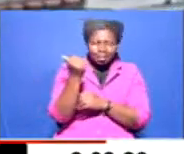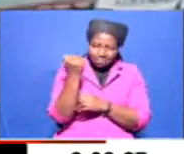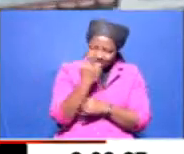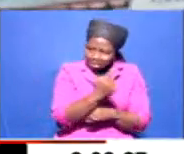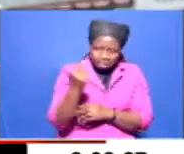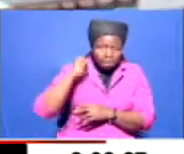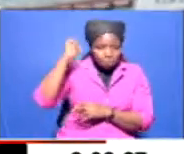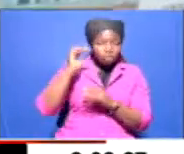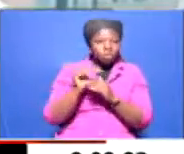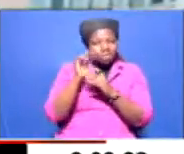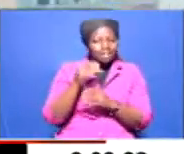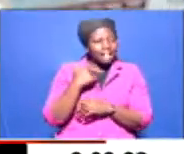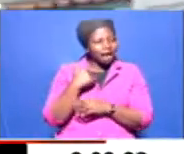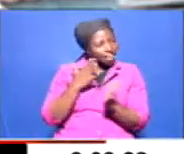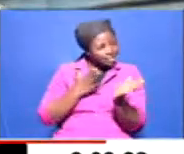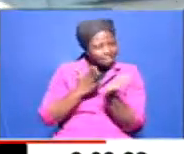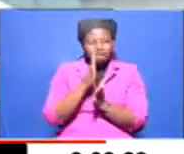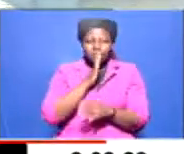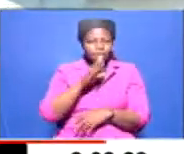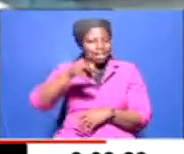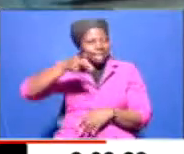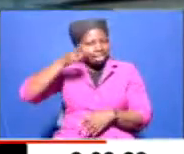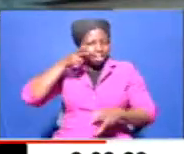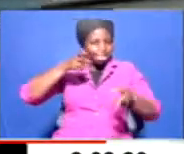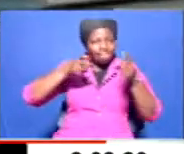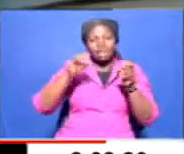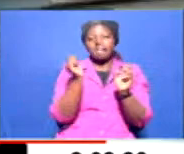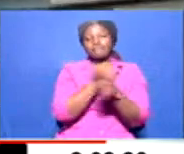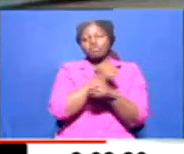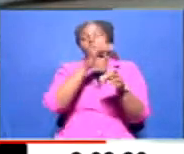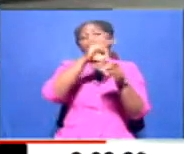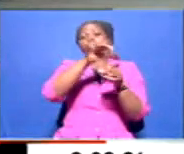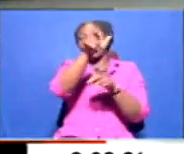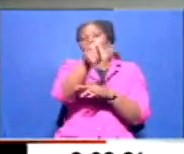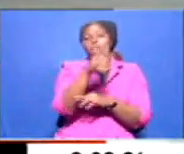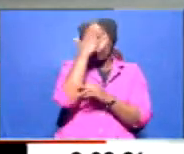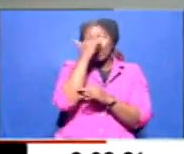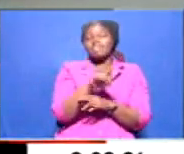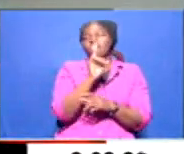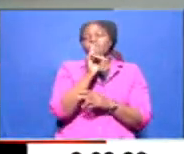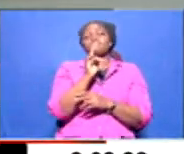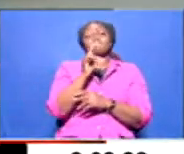Atuwezi kuchagua mtu ati sababu amekasirika, si hata sisi tumekasirika na njaa.